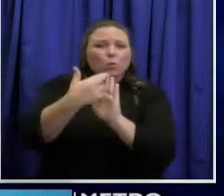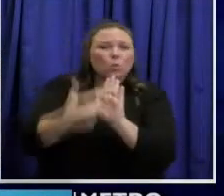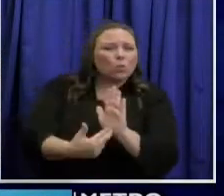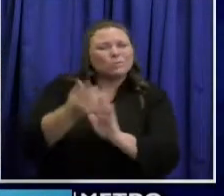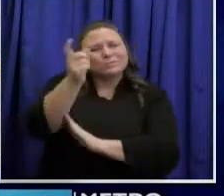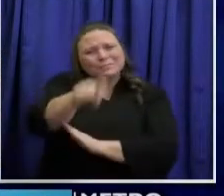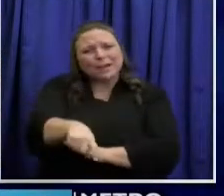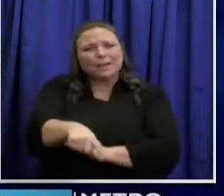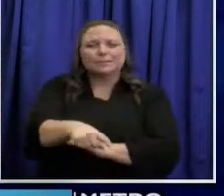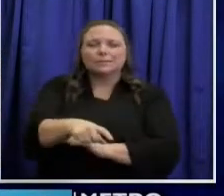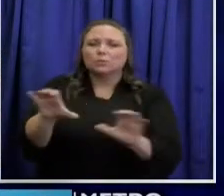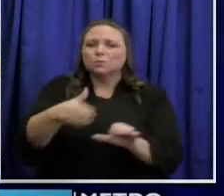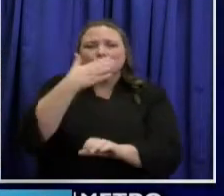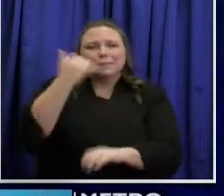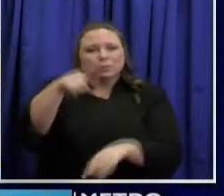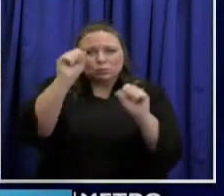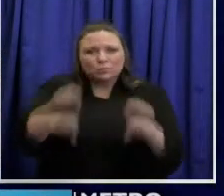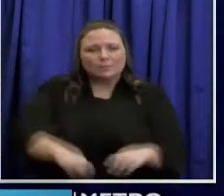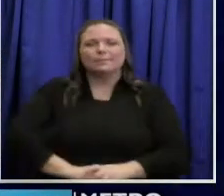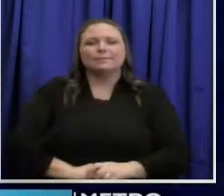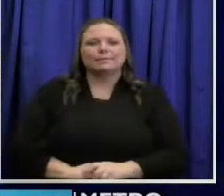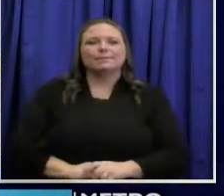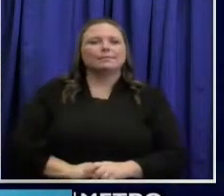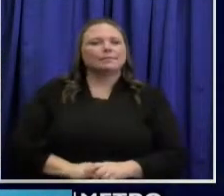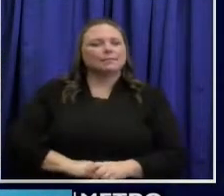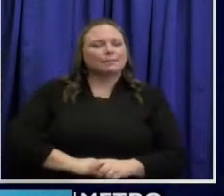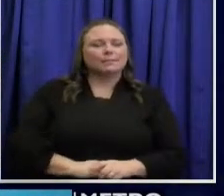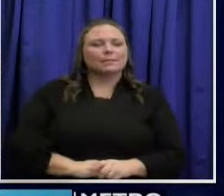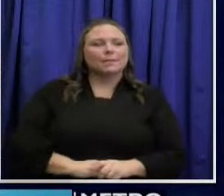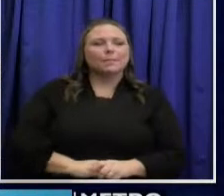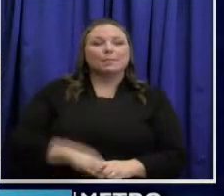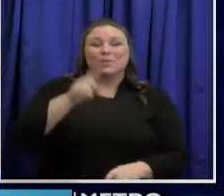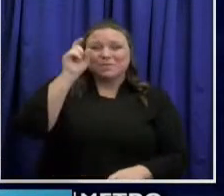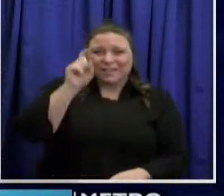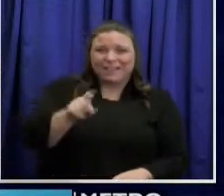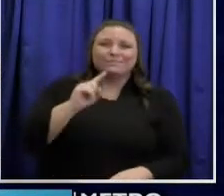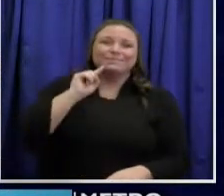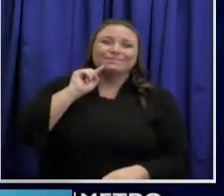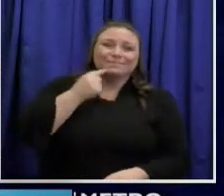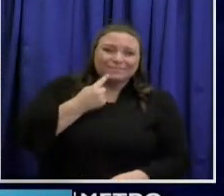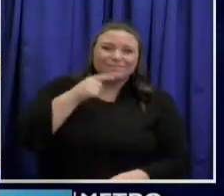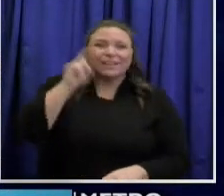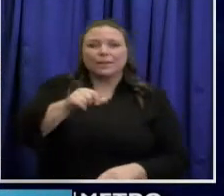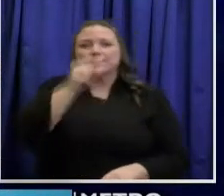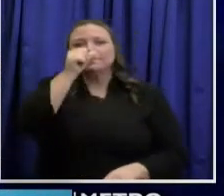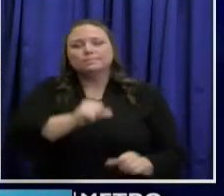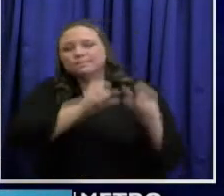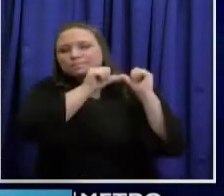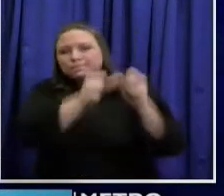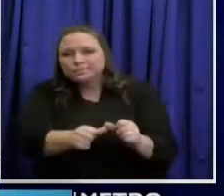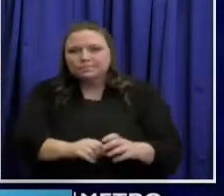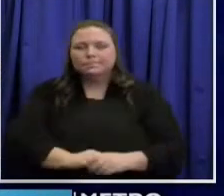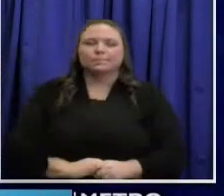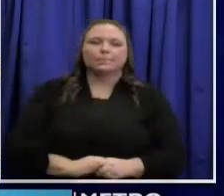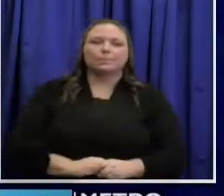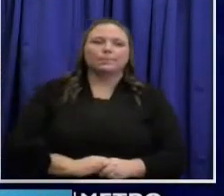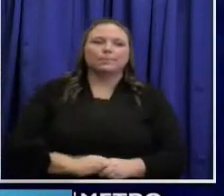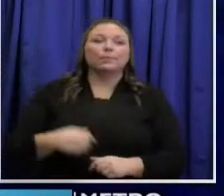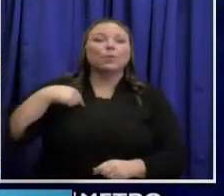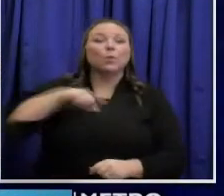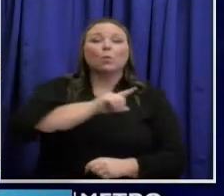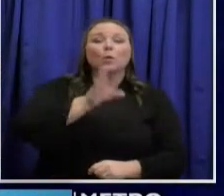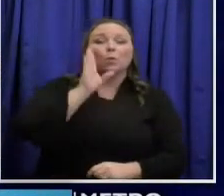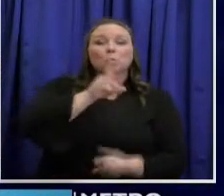guidelines as best as we can. We have to be serious and be vigilant. We will respond